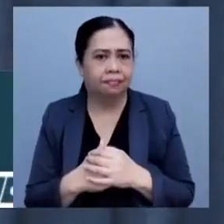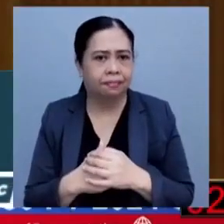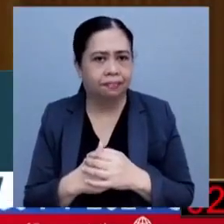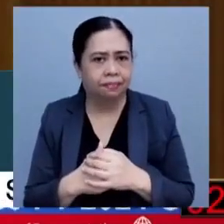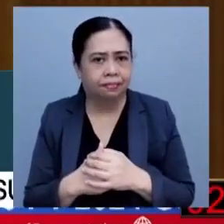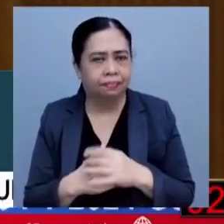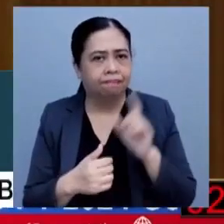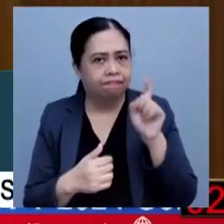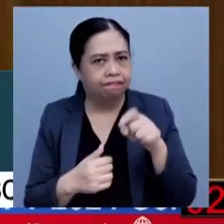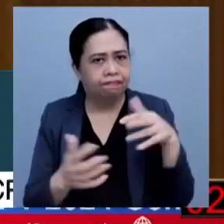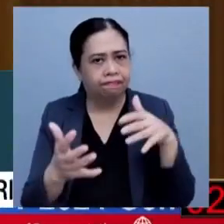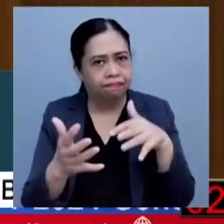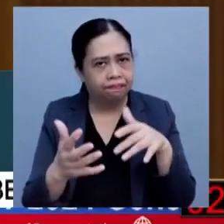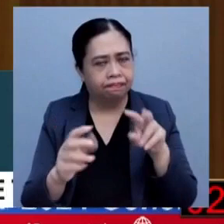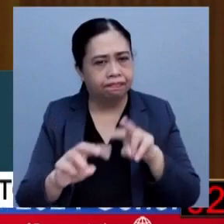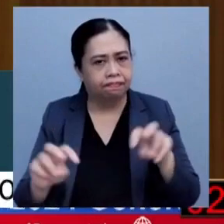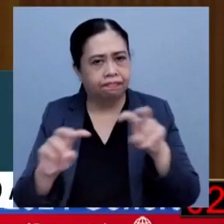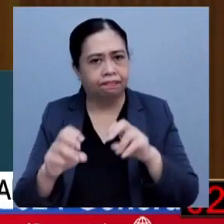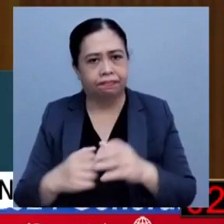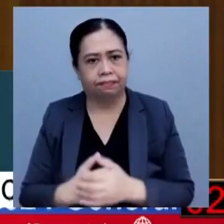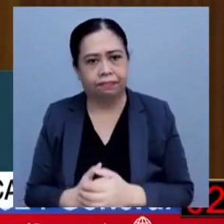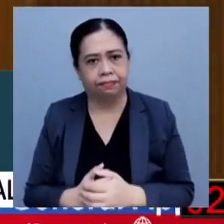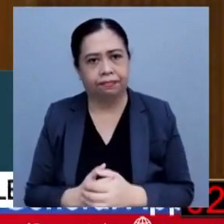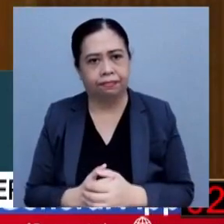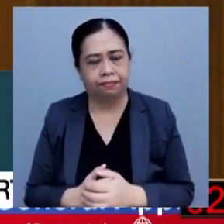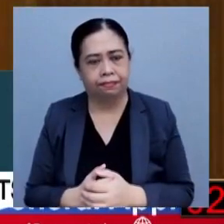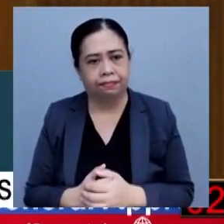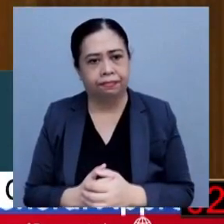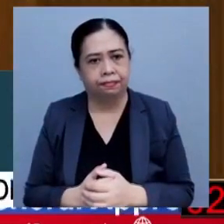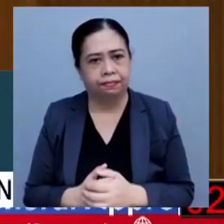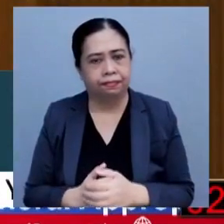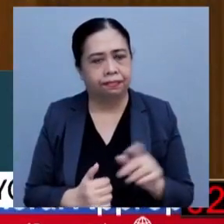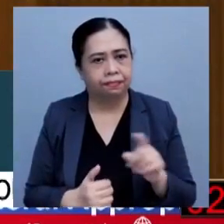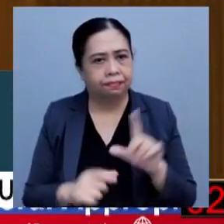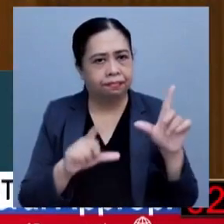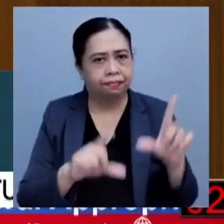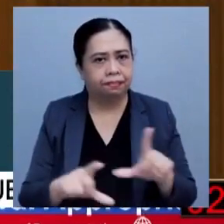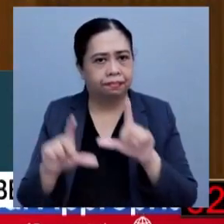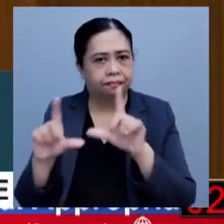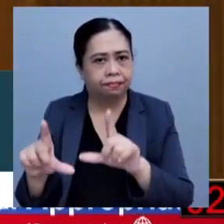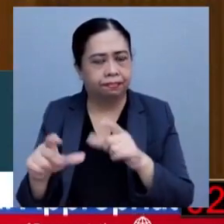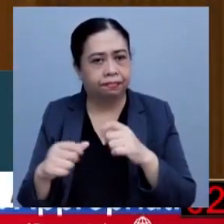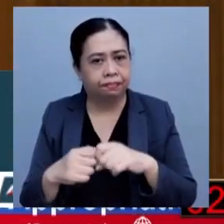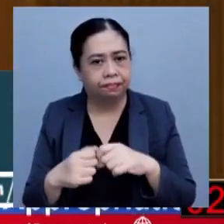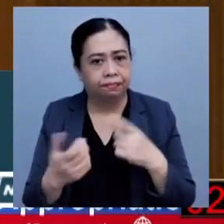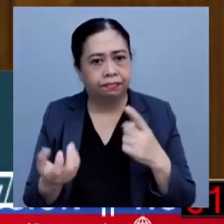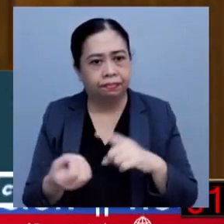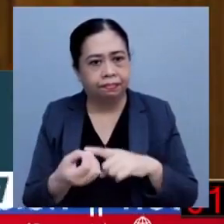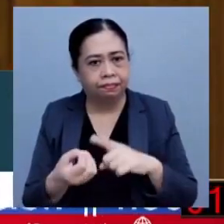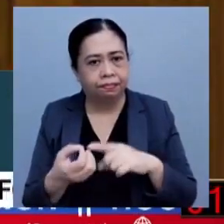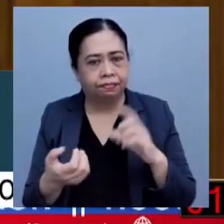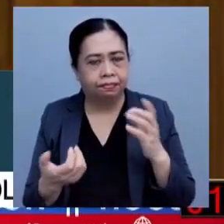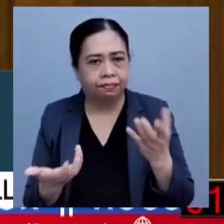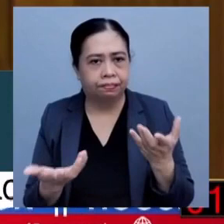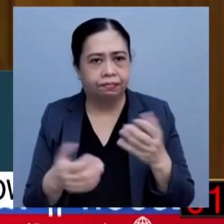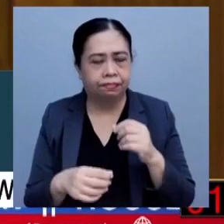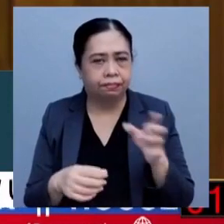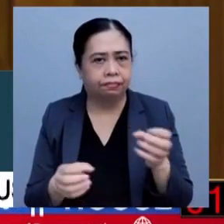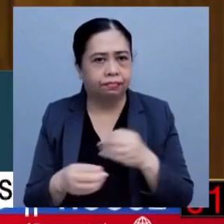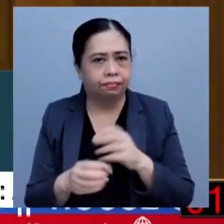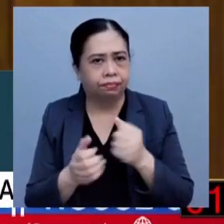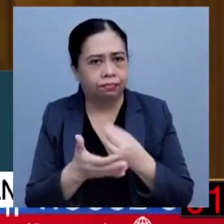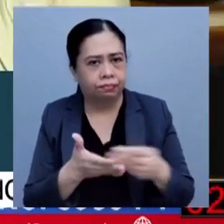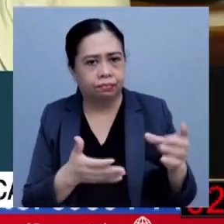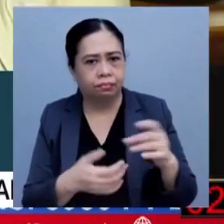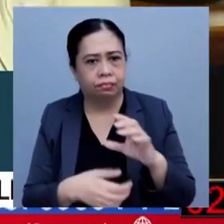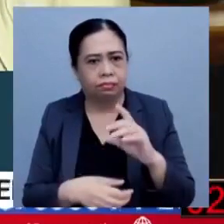study. Duterte's use of surveillance money is in the spotlight after the just concluded budget hearings showed her office spent 125